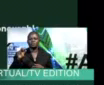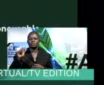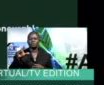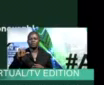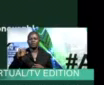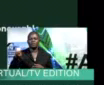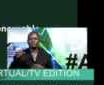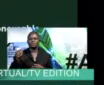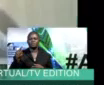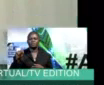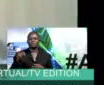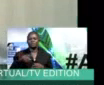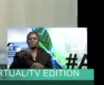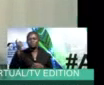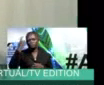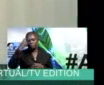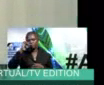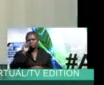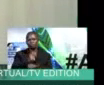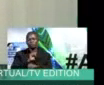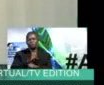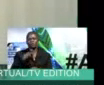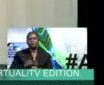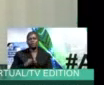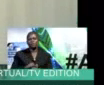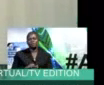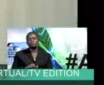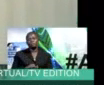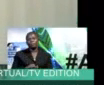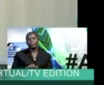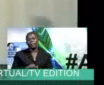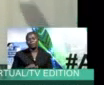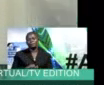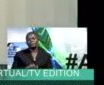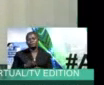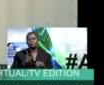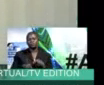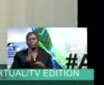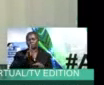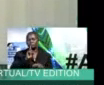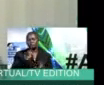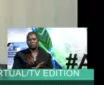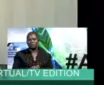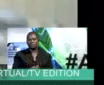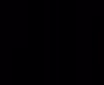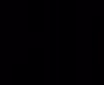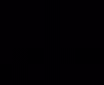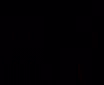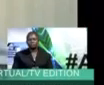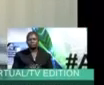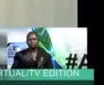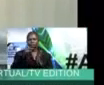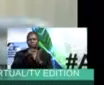decentralization, you know that the government is working hard to